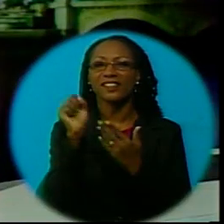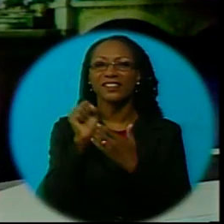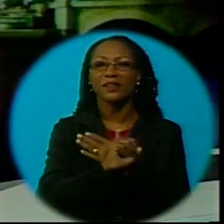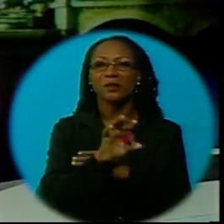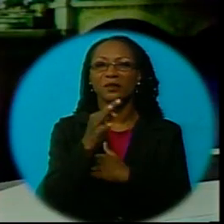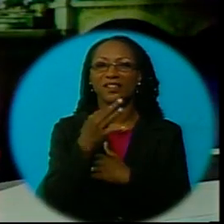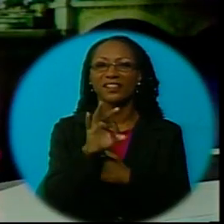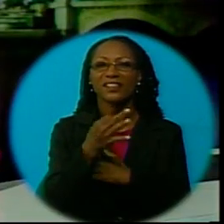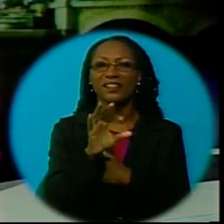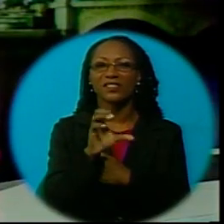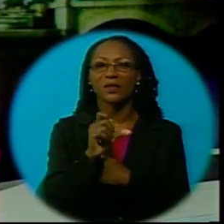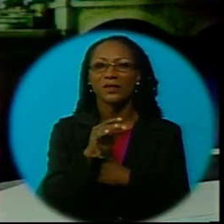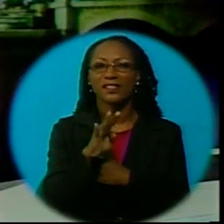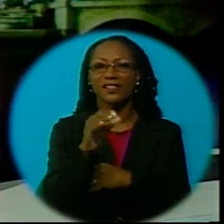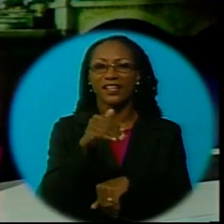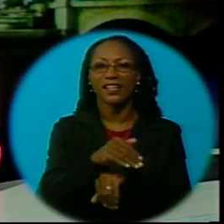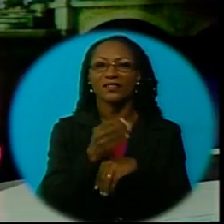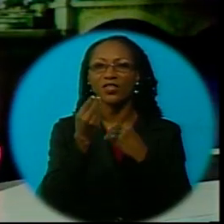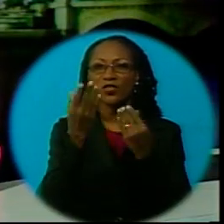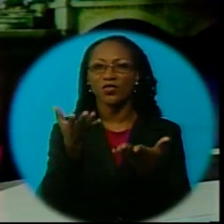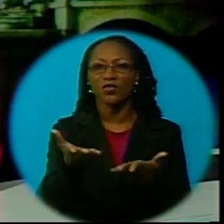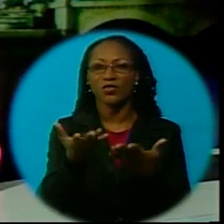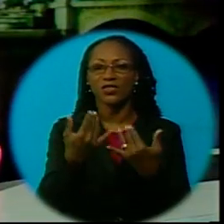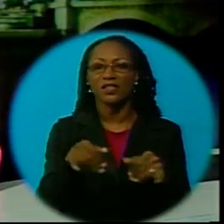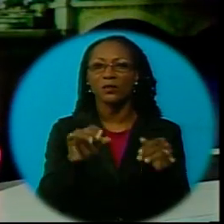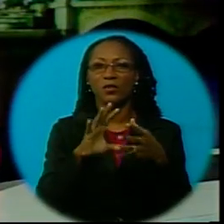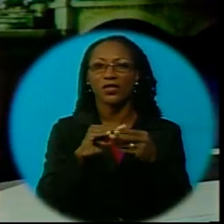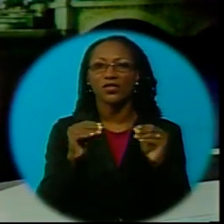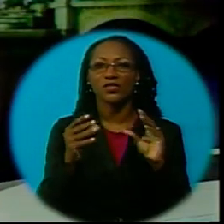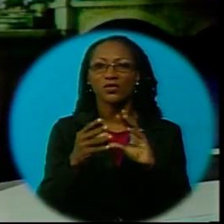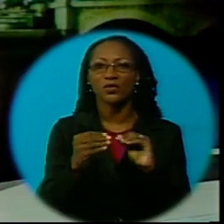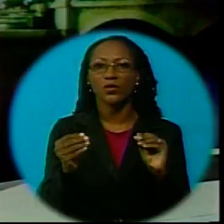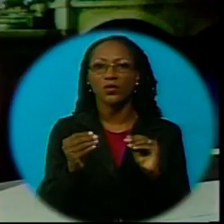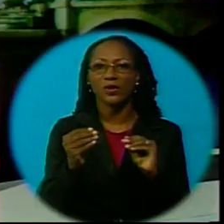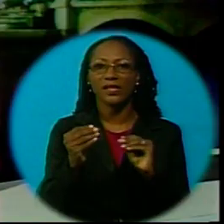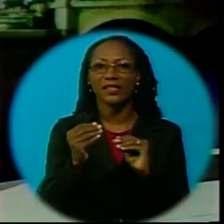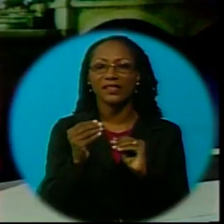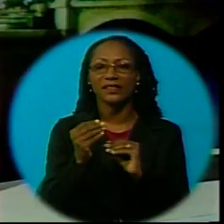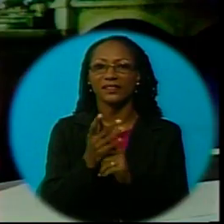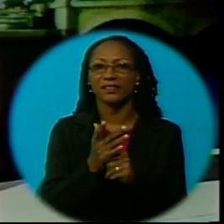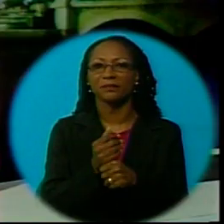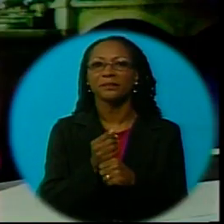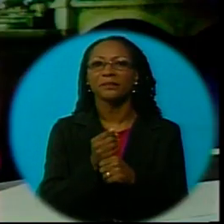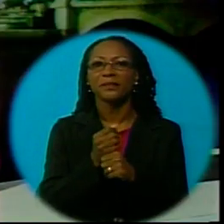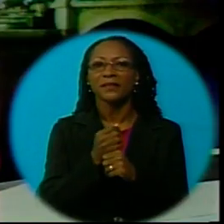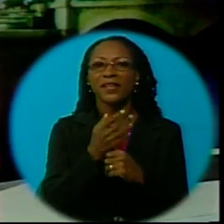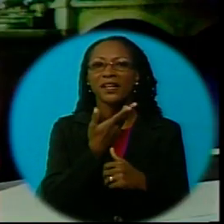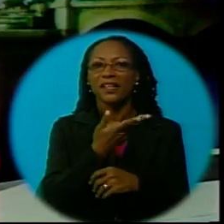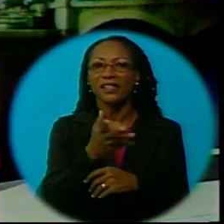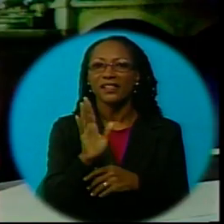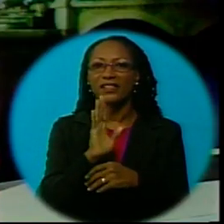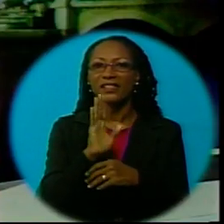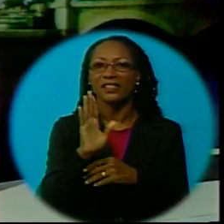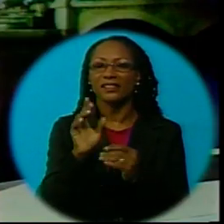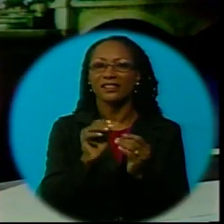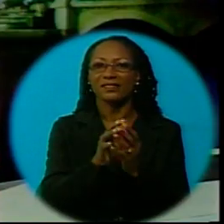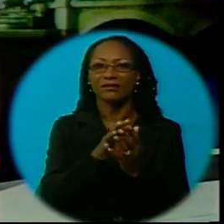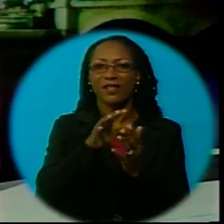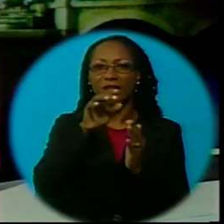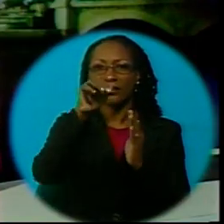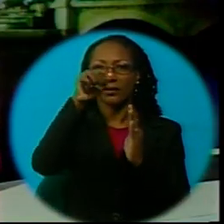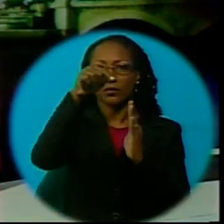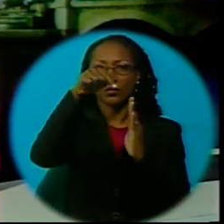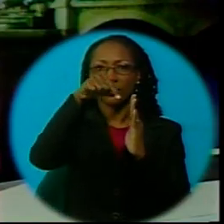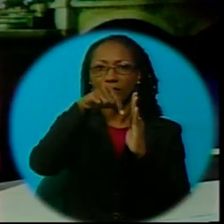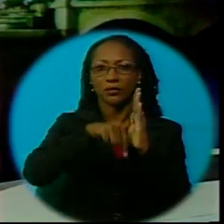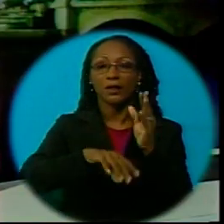ninth edition of the CBC Evening News. And our top story tonight, it's been confirmed. There's been a significant drop in the number